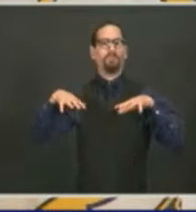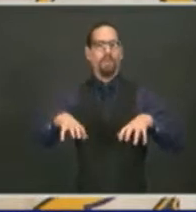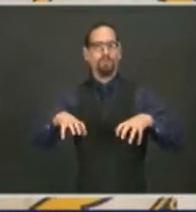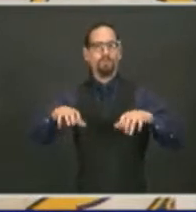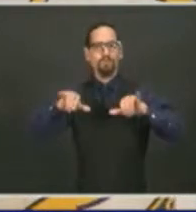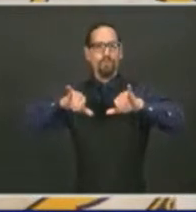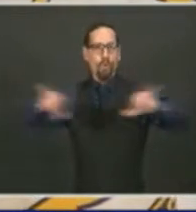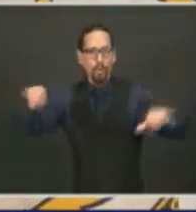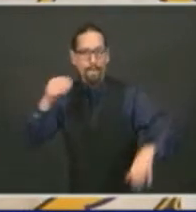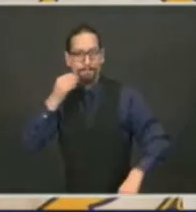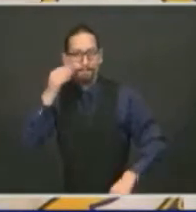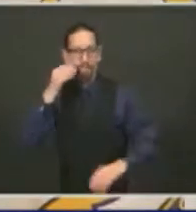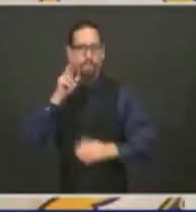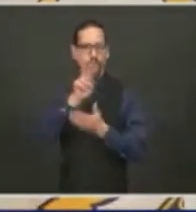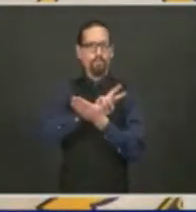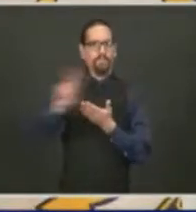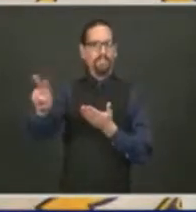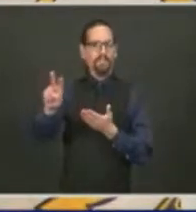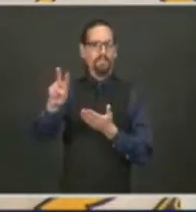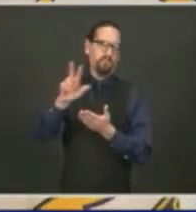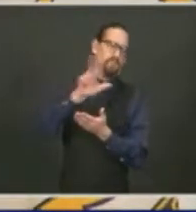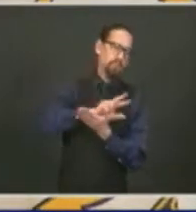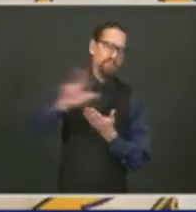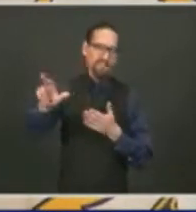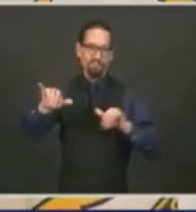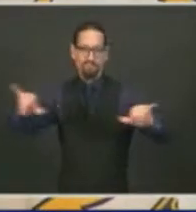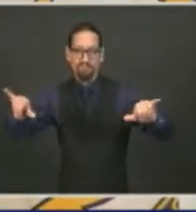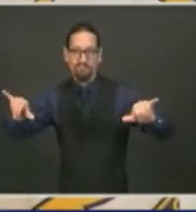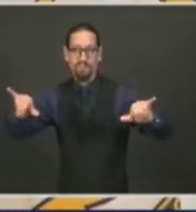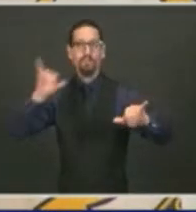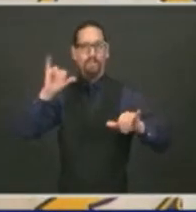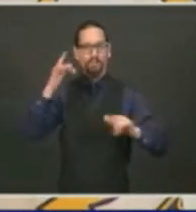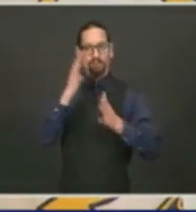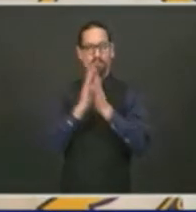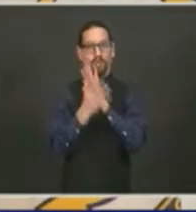not out and about as much. Our